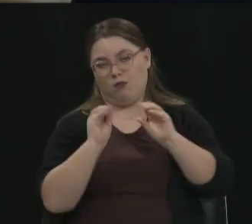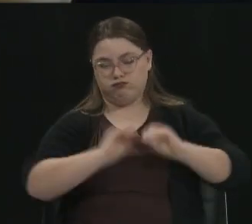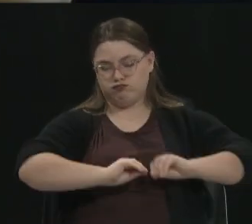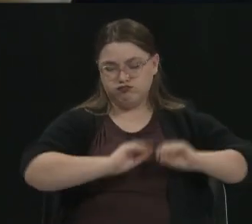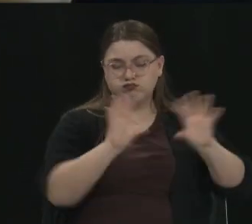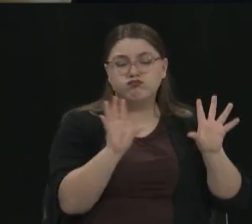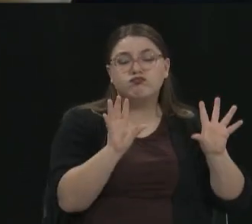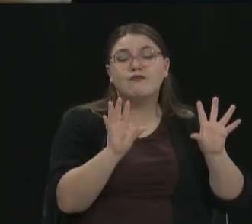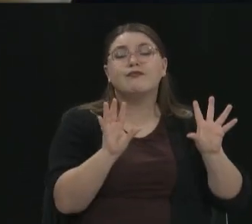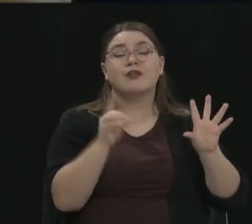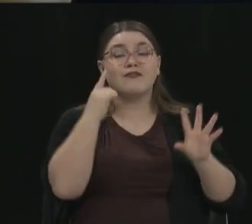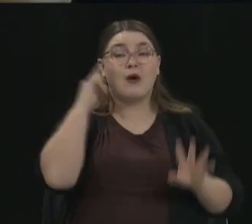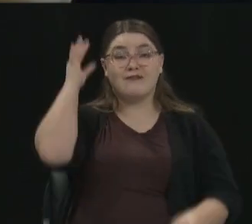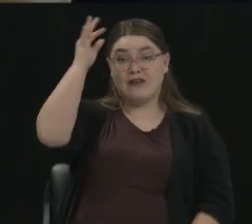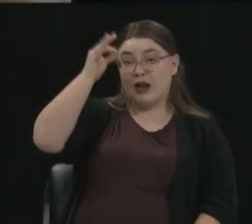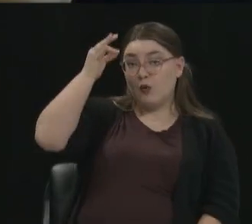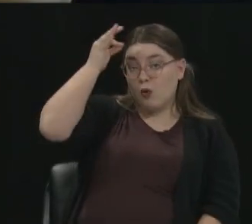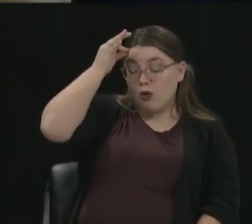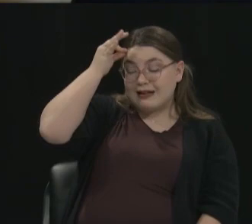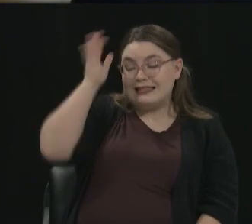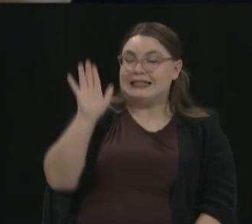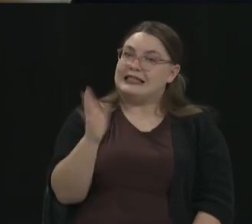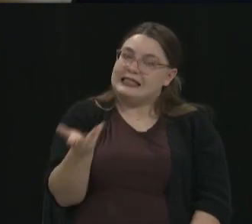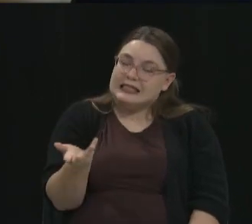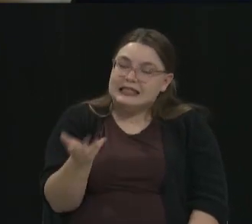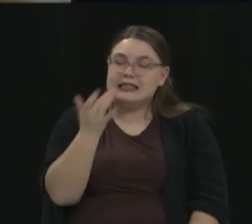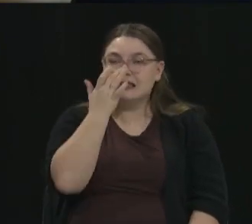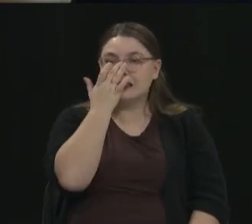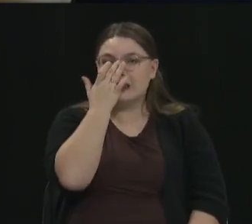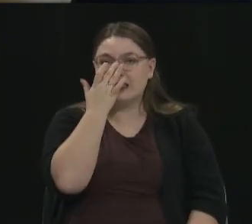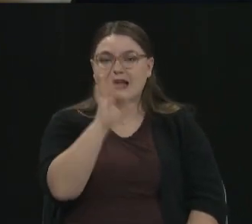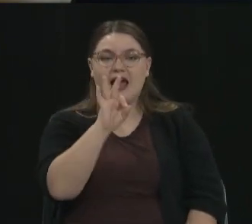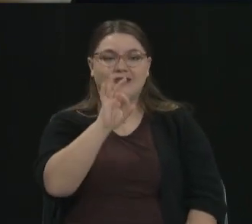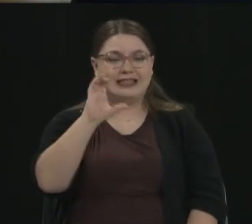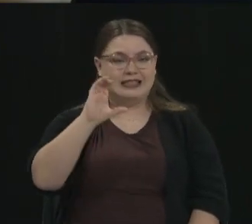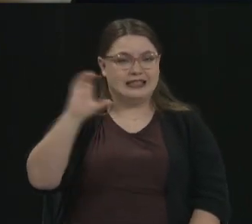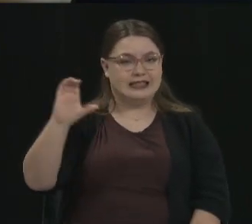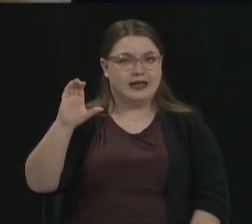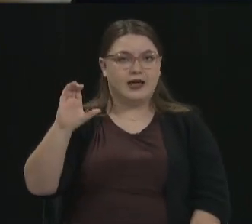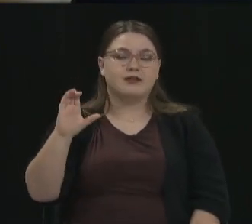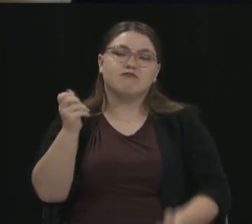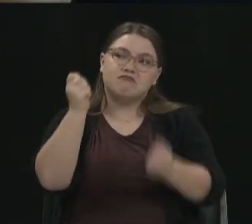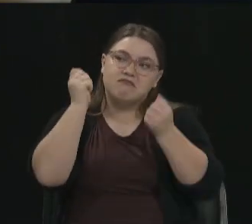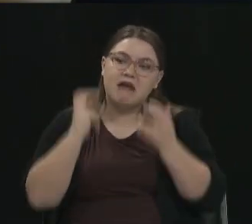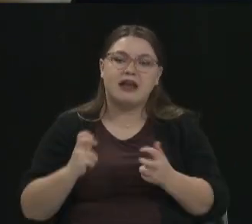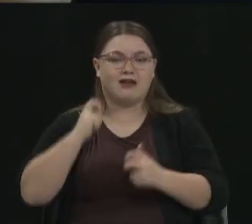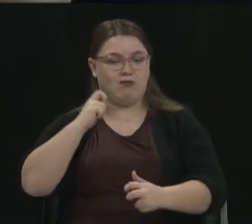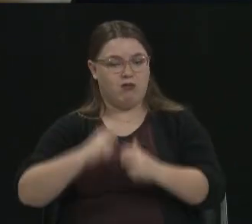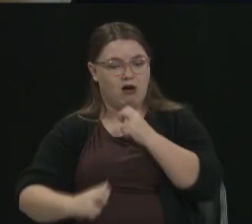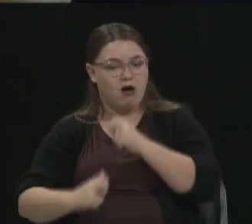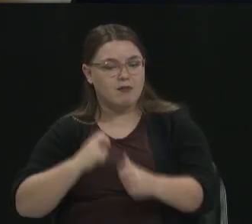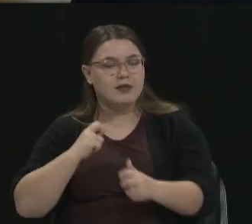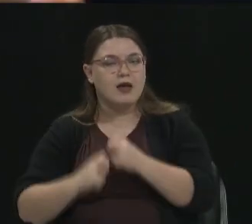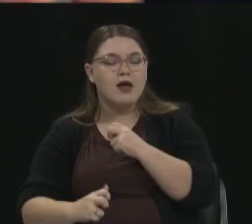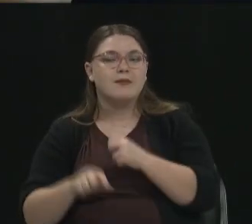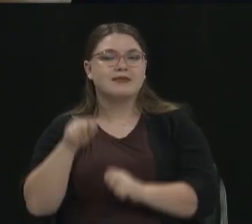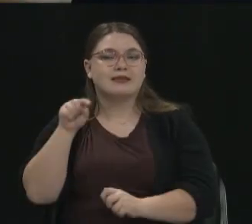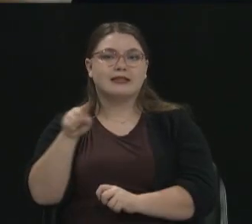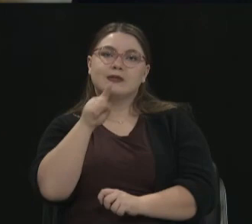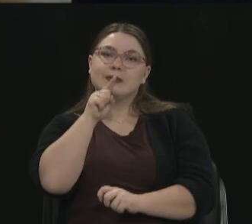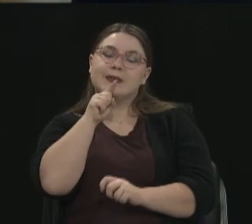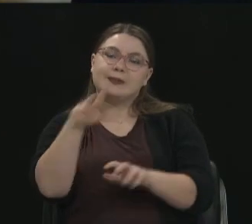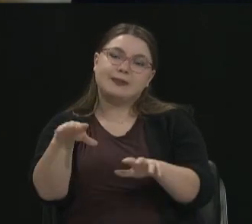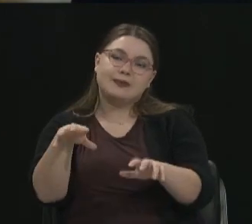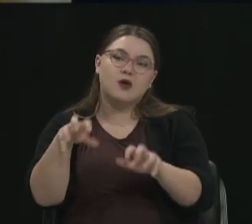the FEC has been problematic for years. It's kind of frozen. It requires